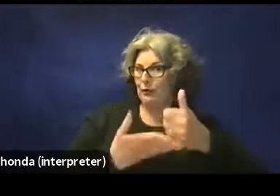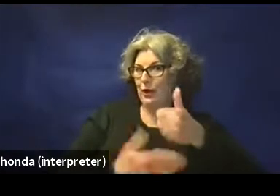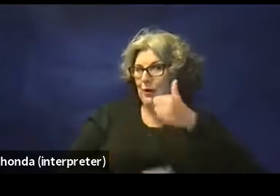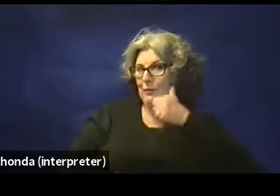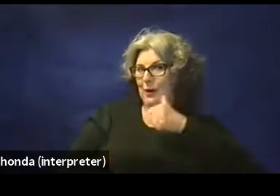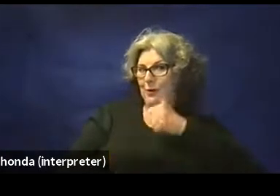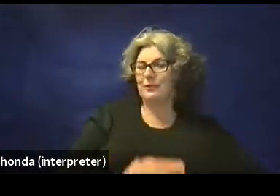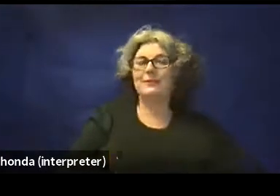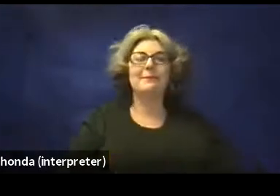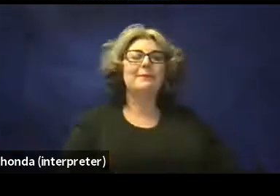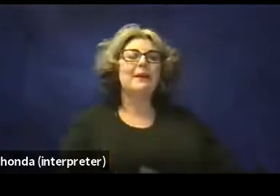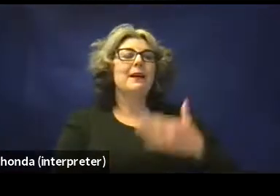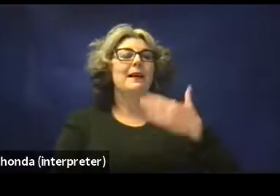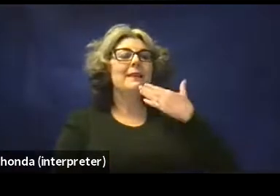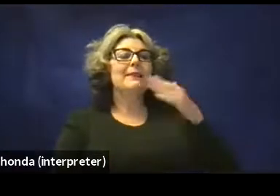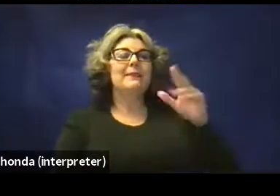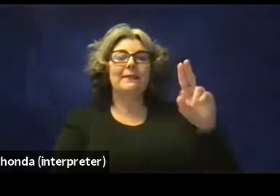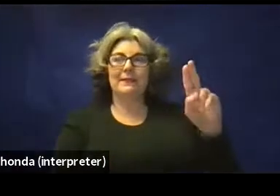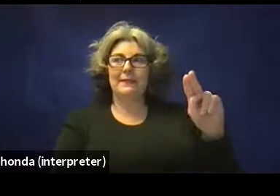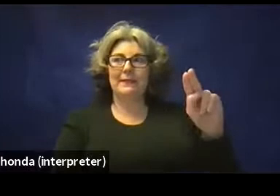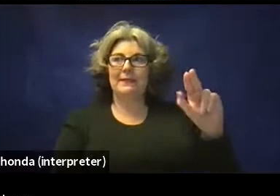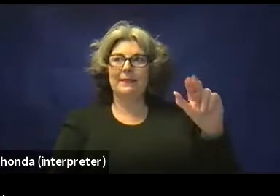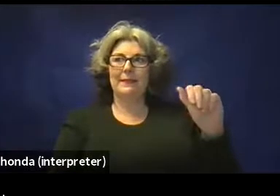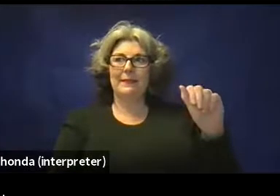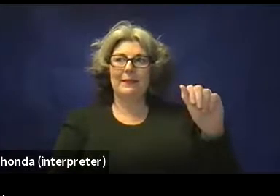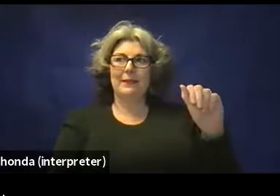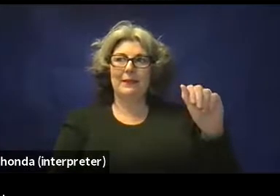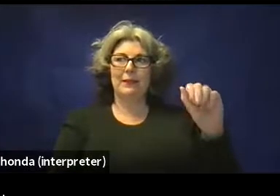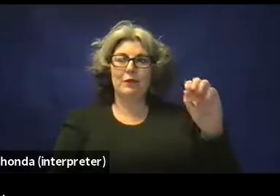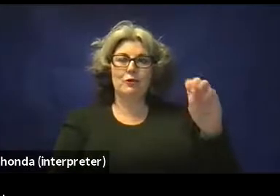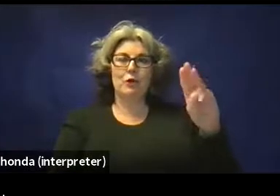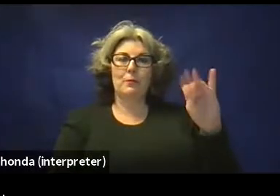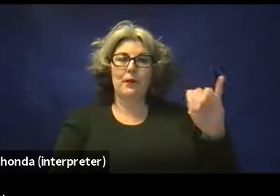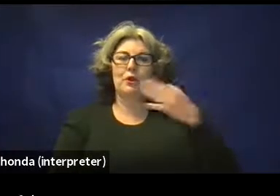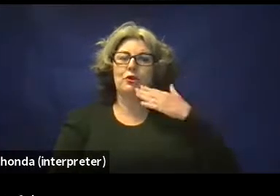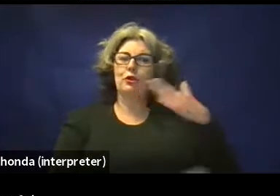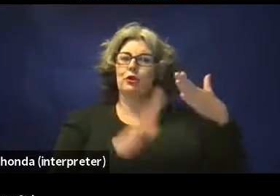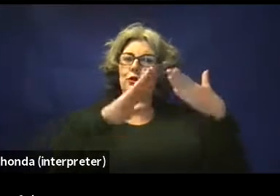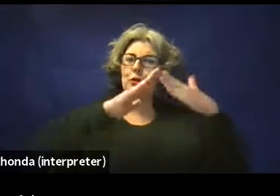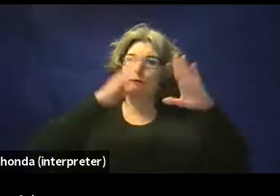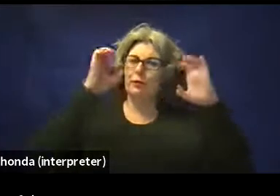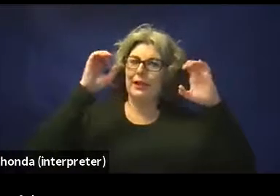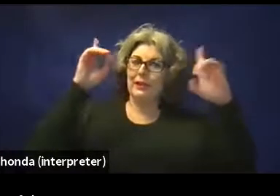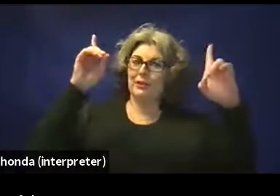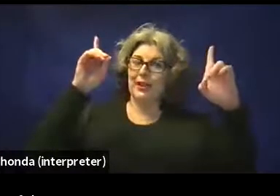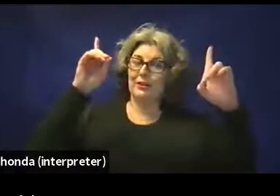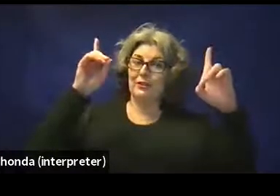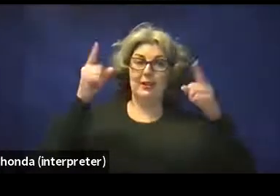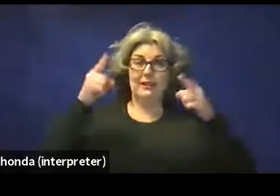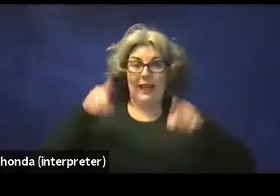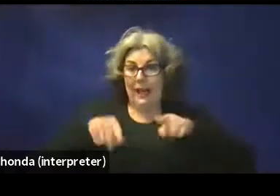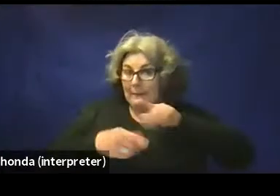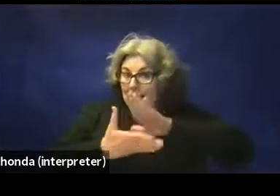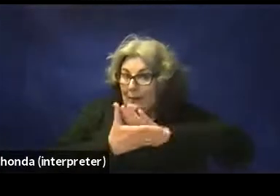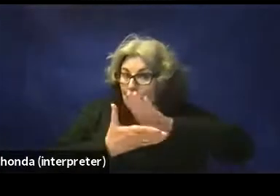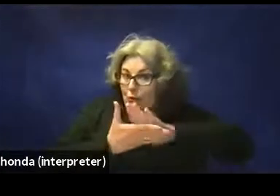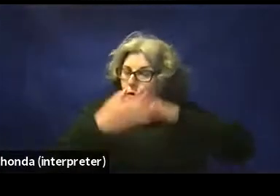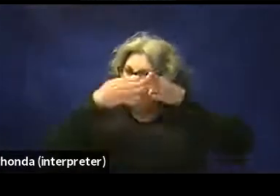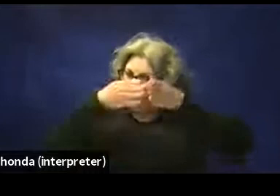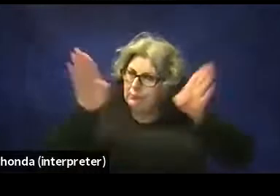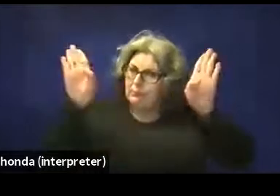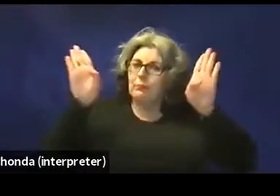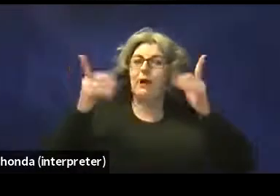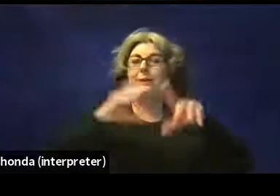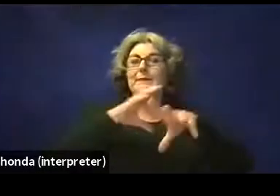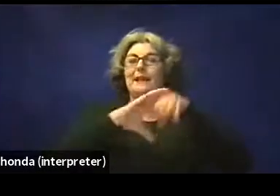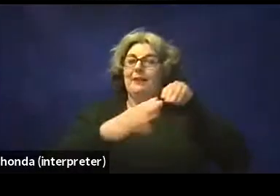Another great example of the importance of the flexibility of broader community education beyond what just happens in schools, the real importance of